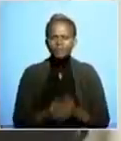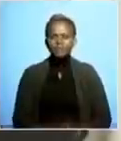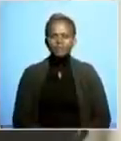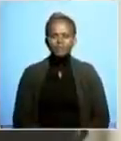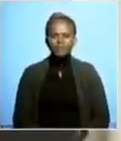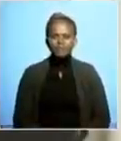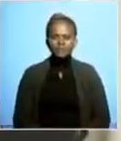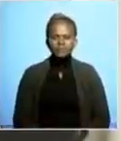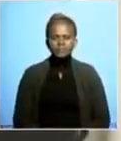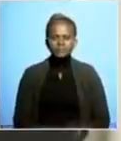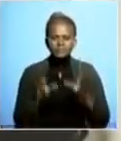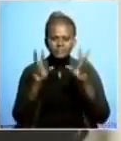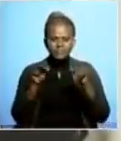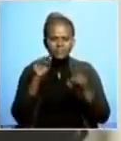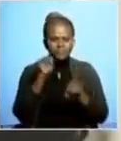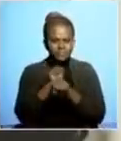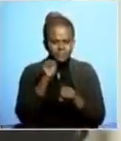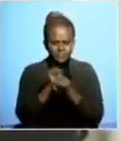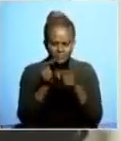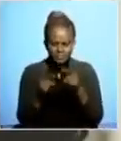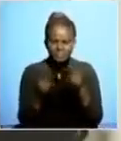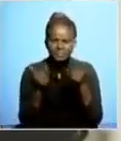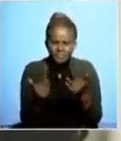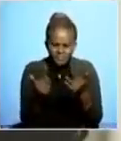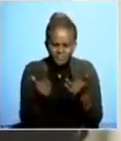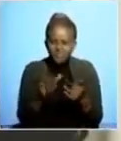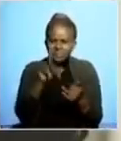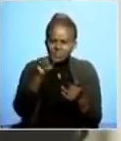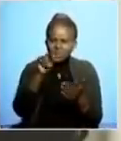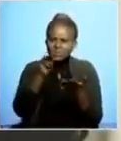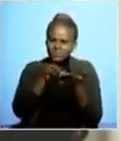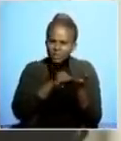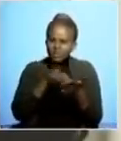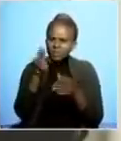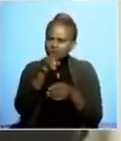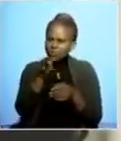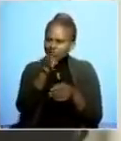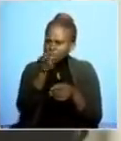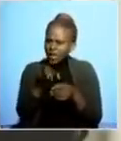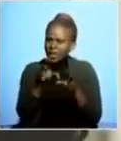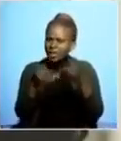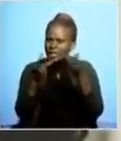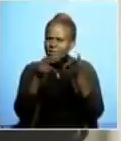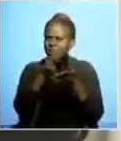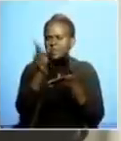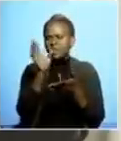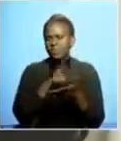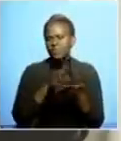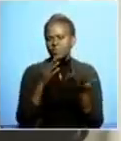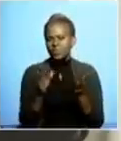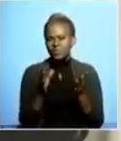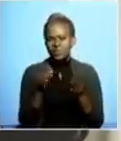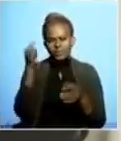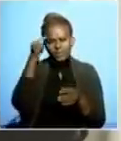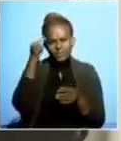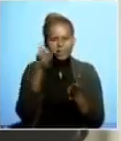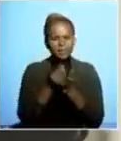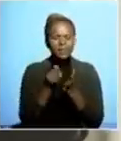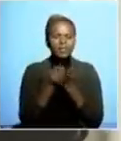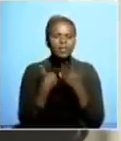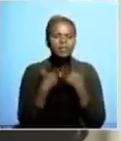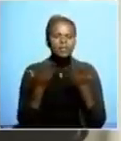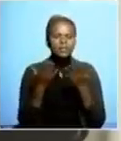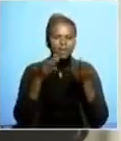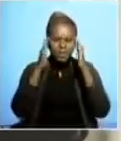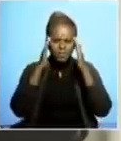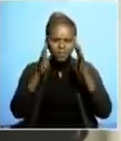No work has been done. Immediately $20 million is invoiced. Government has no money. It has to attend to